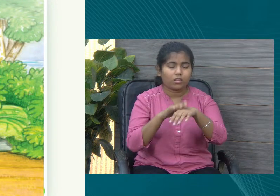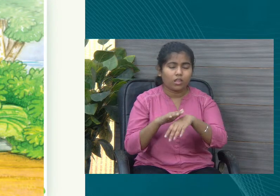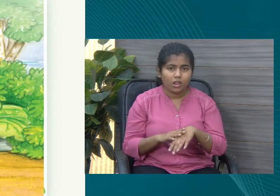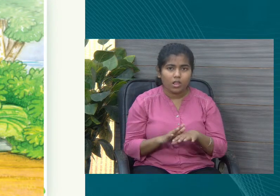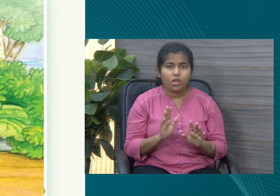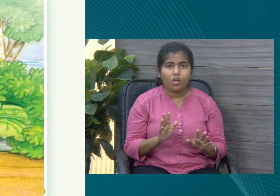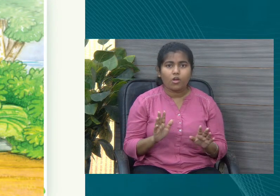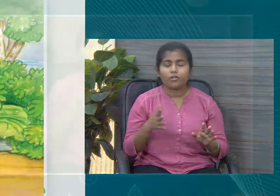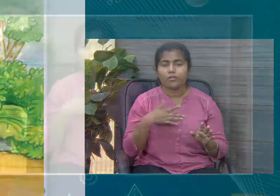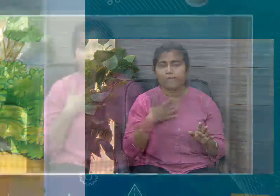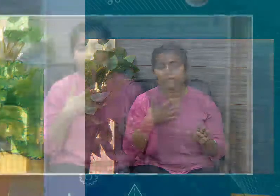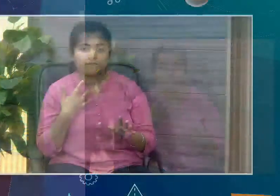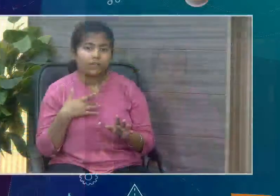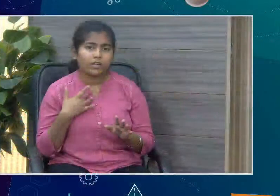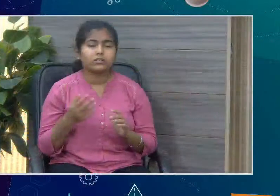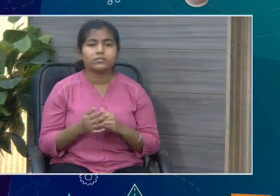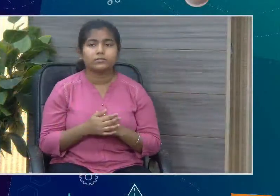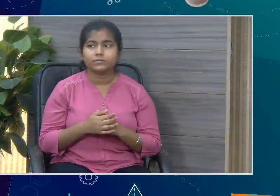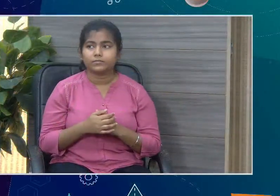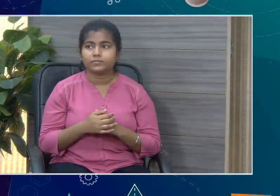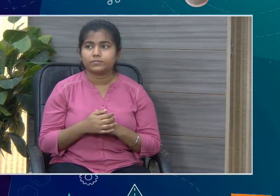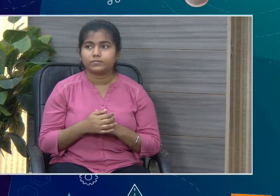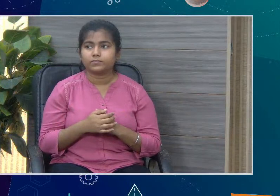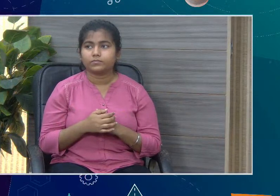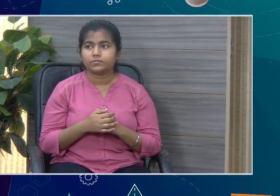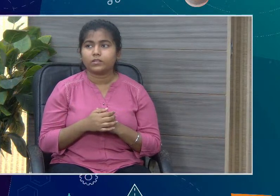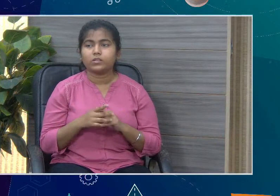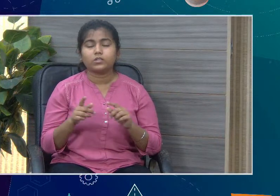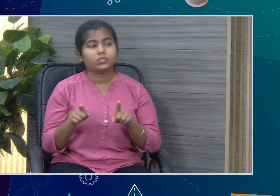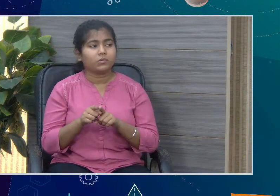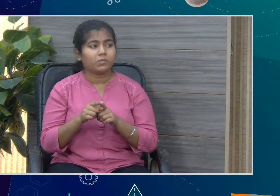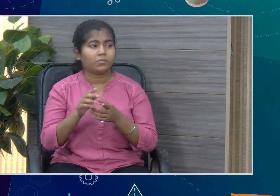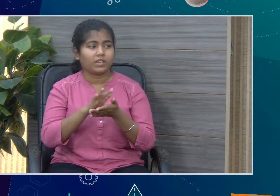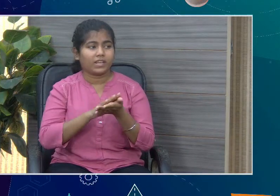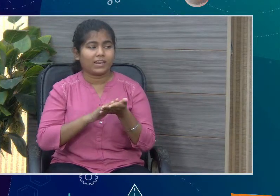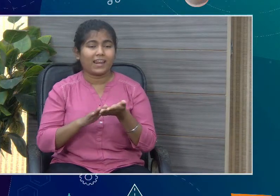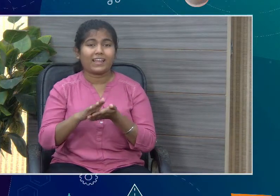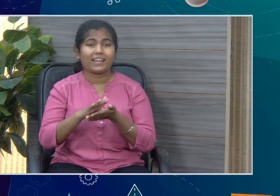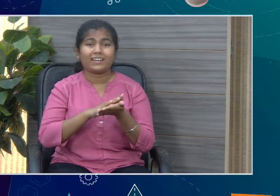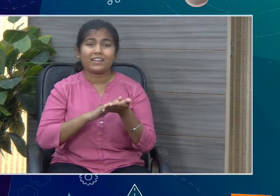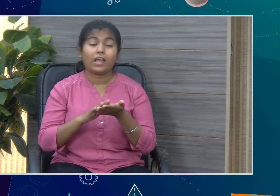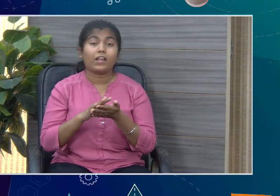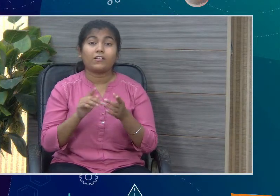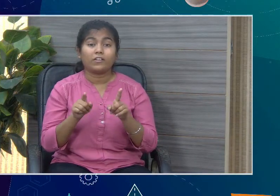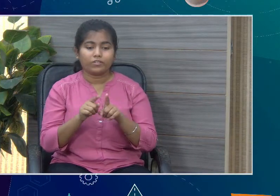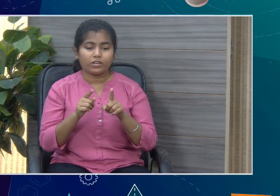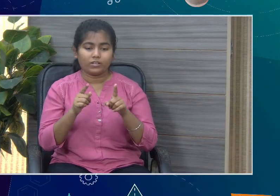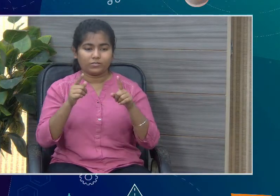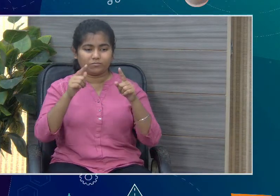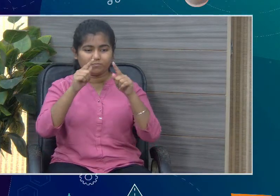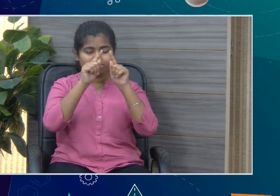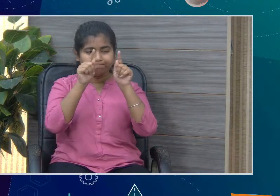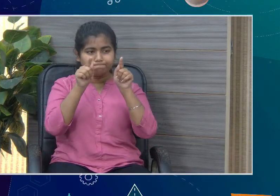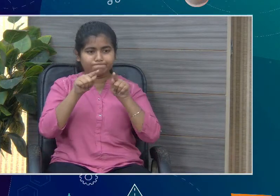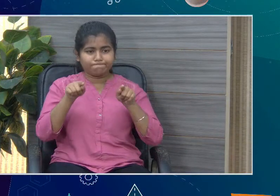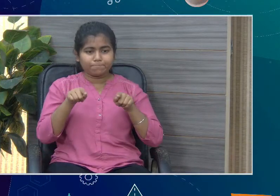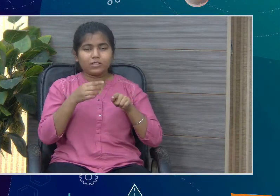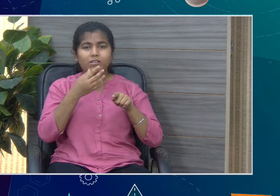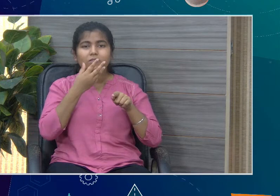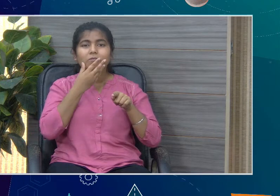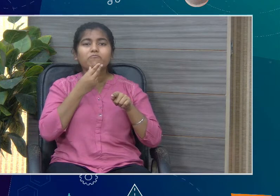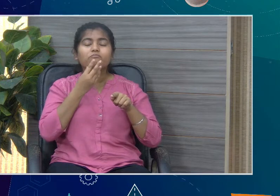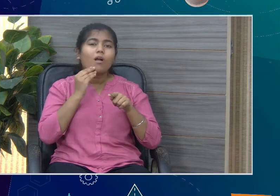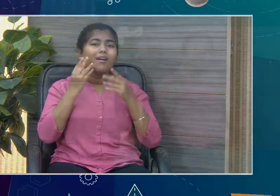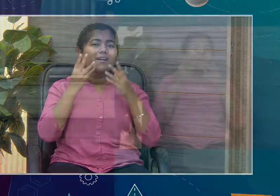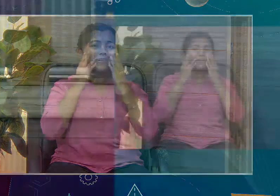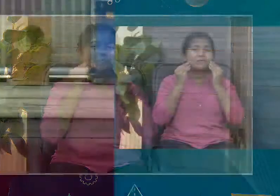looking. We can even make it in the tactile form and give the boundary to this. They can even feel the beard